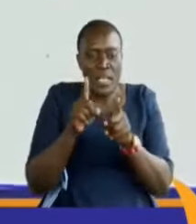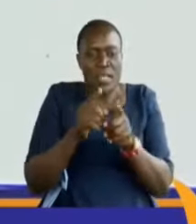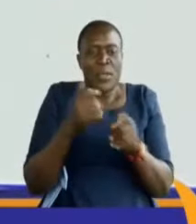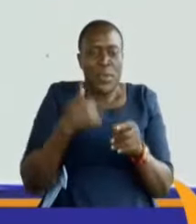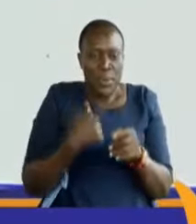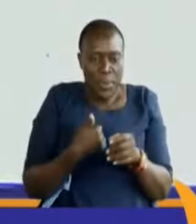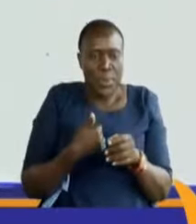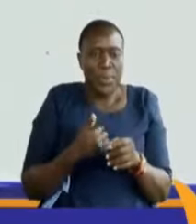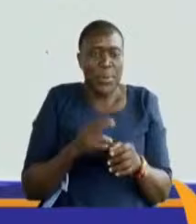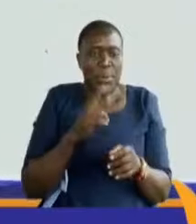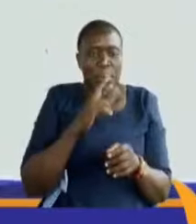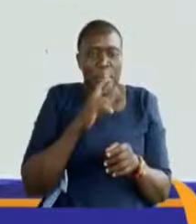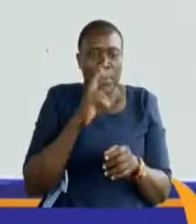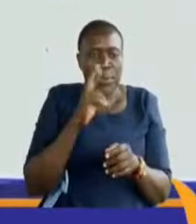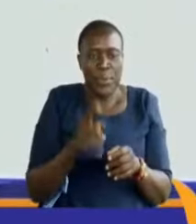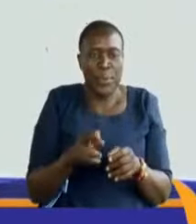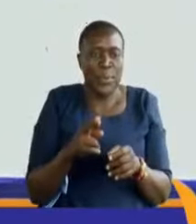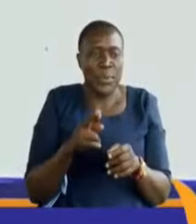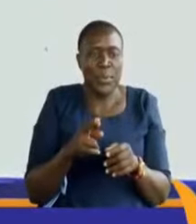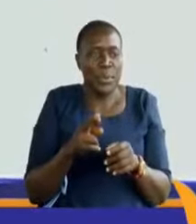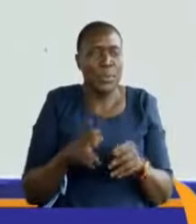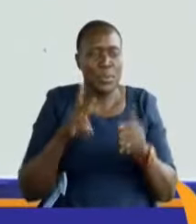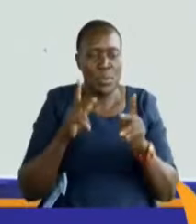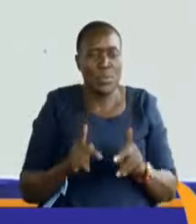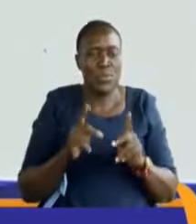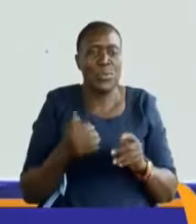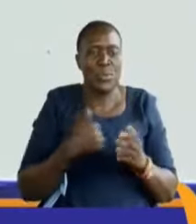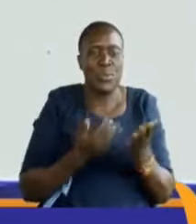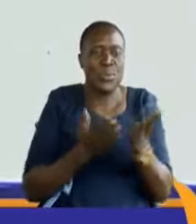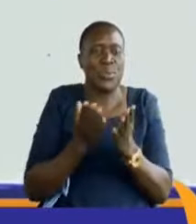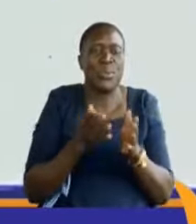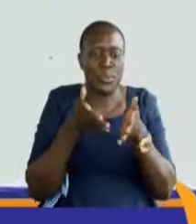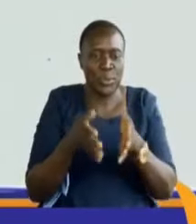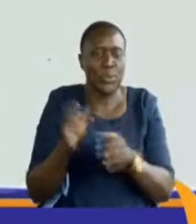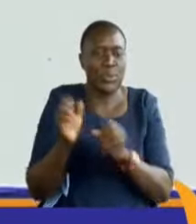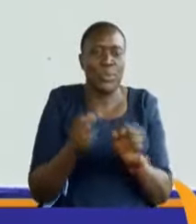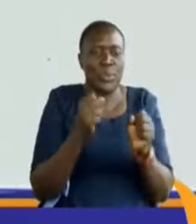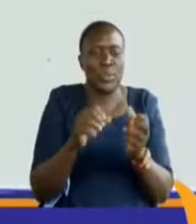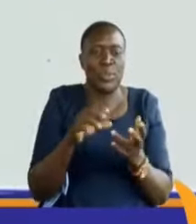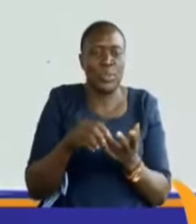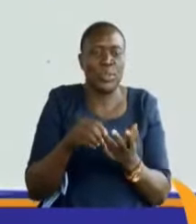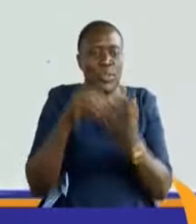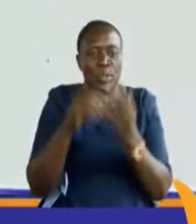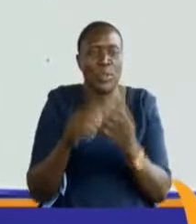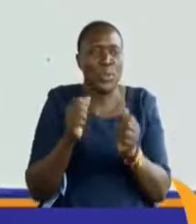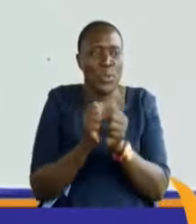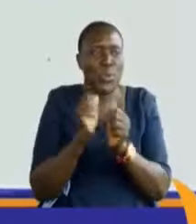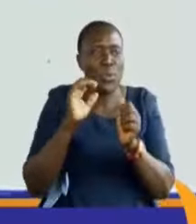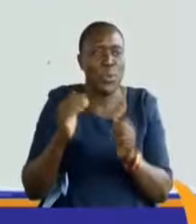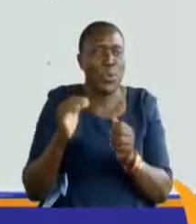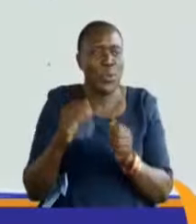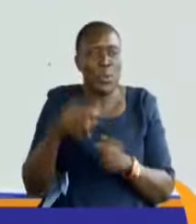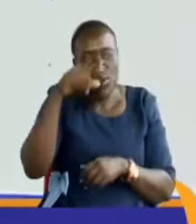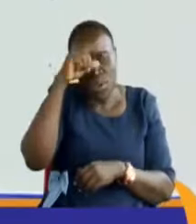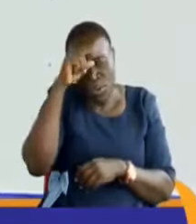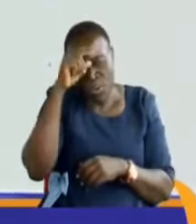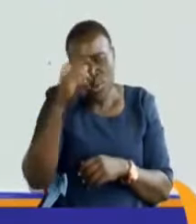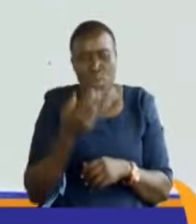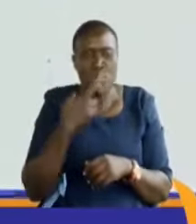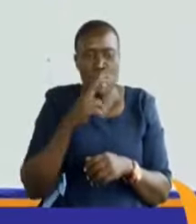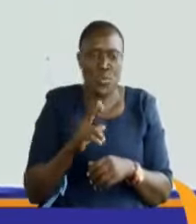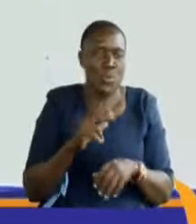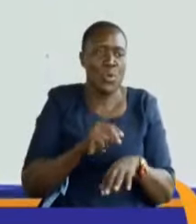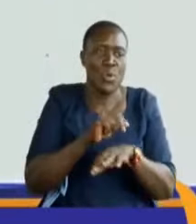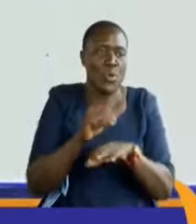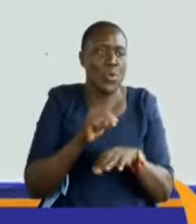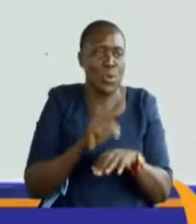feedback that for those who are already doing business in Homa Bay, especially doing business with the county government or doing business with the